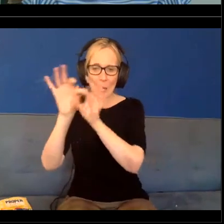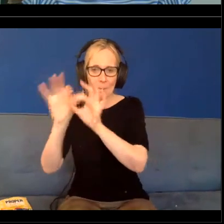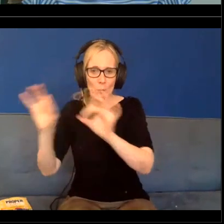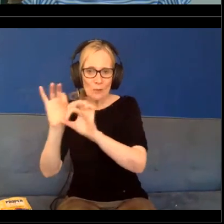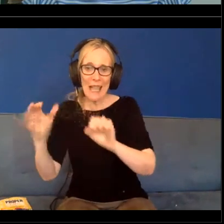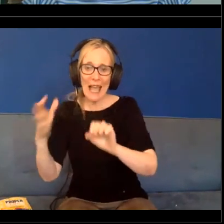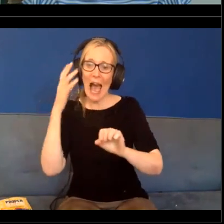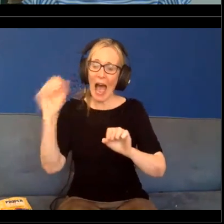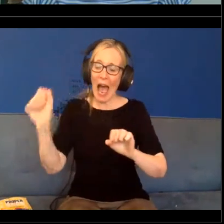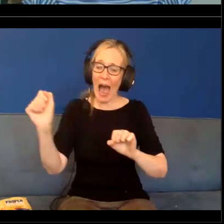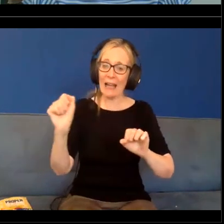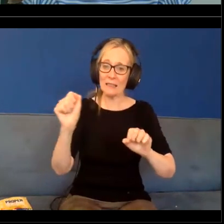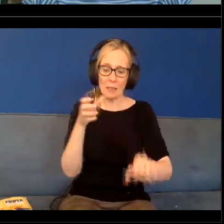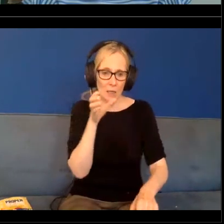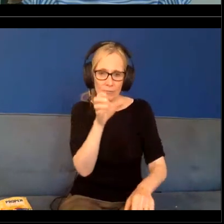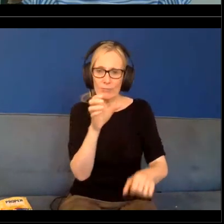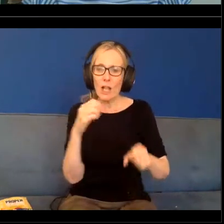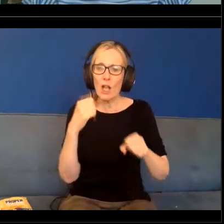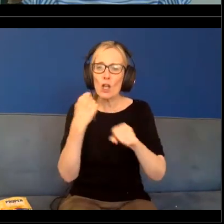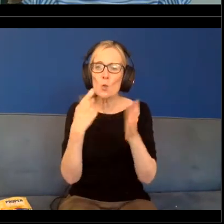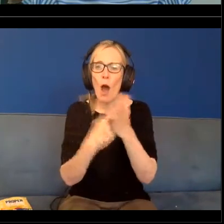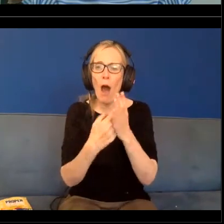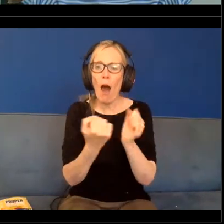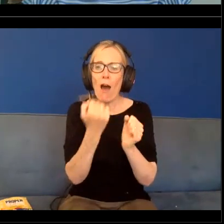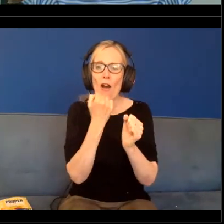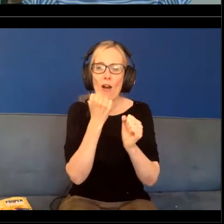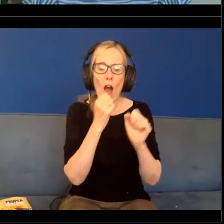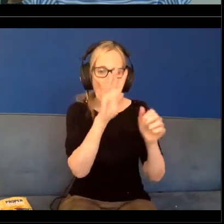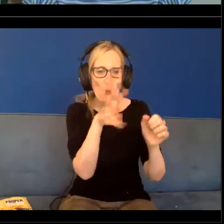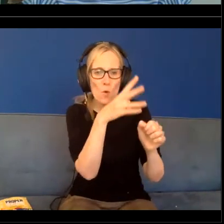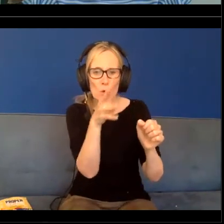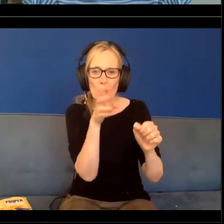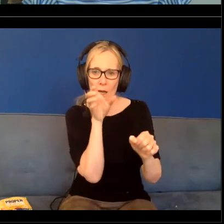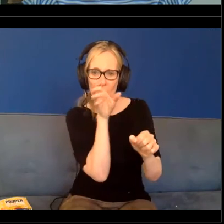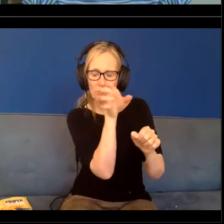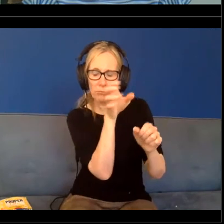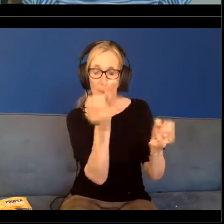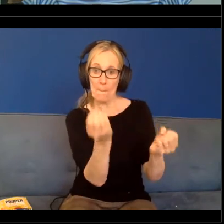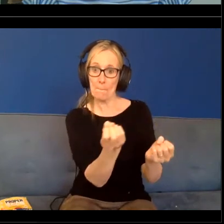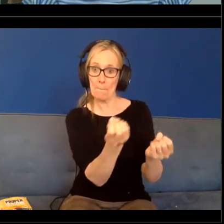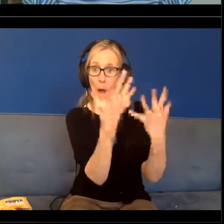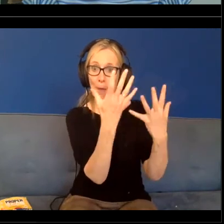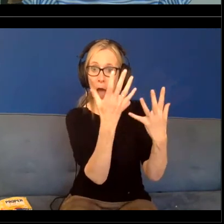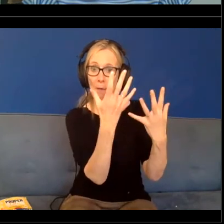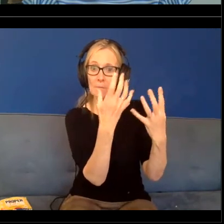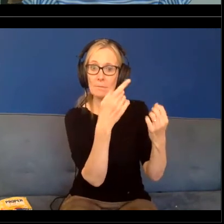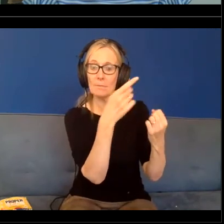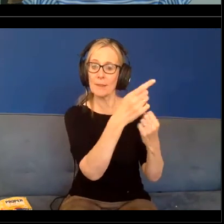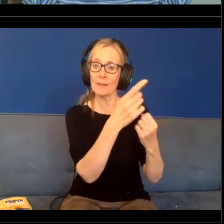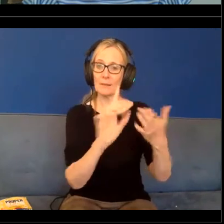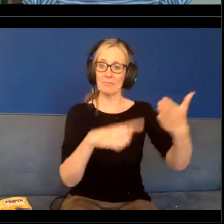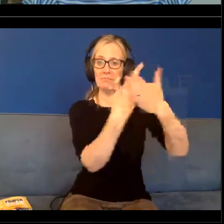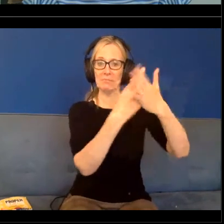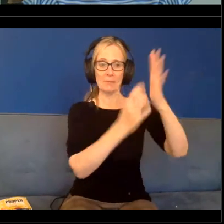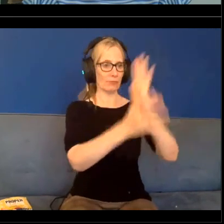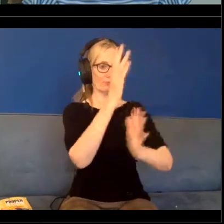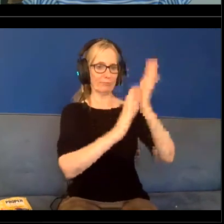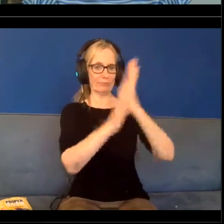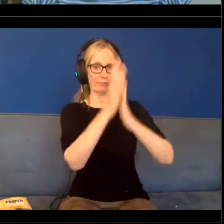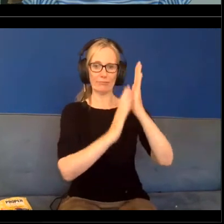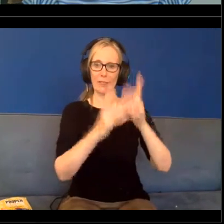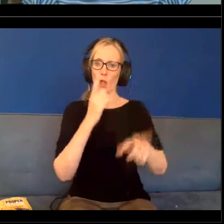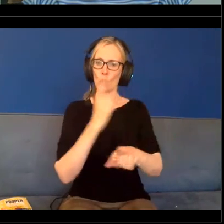language person standing about the music painting, describing the emotions of the music. And